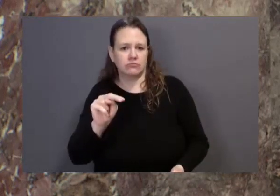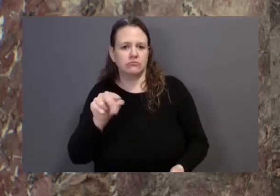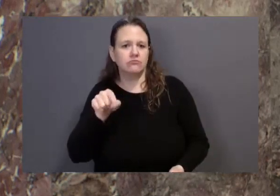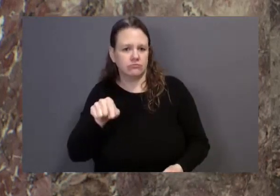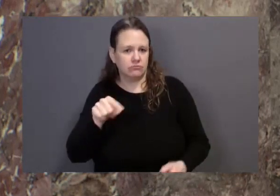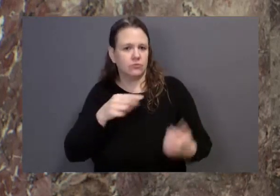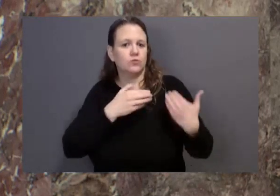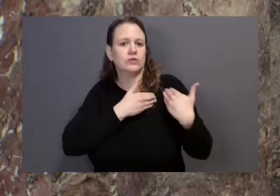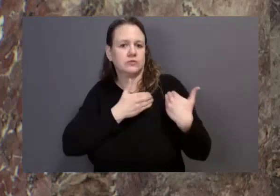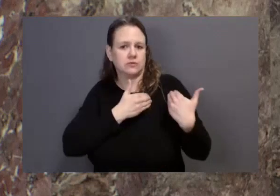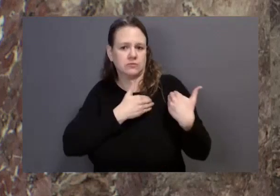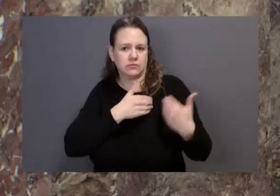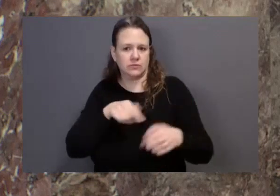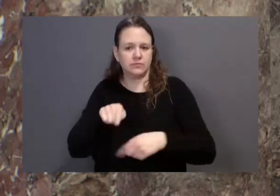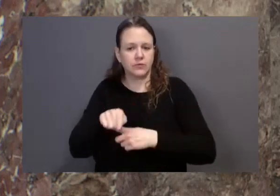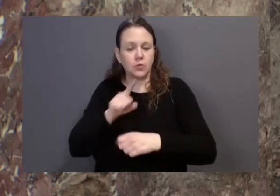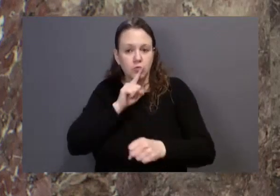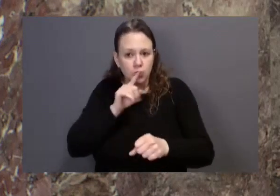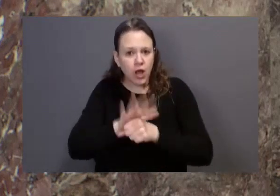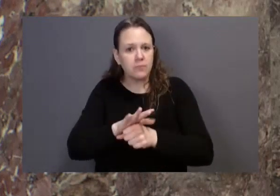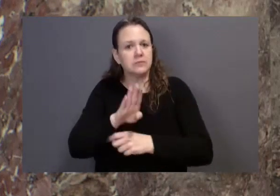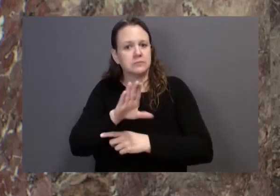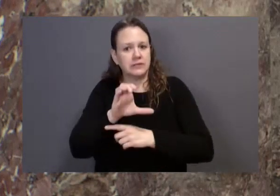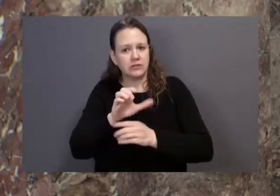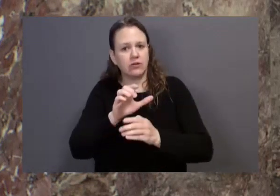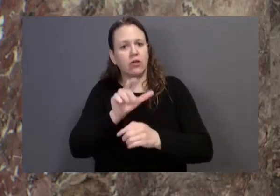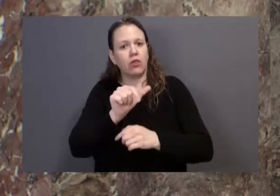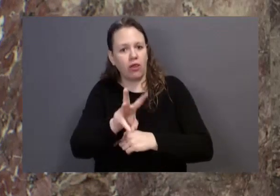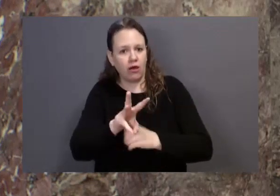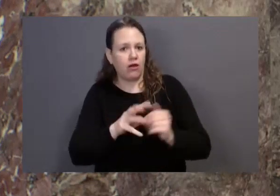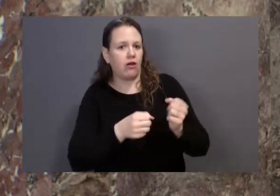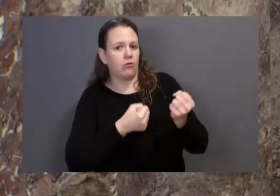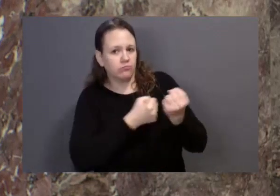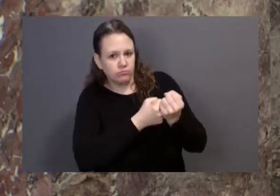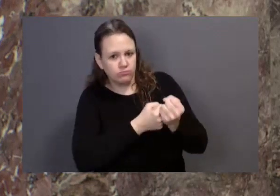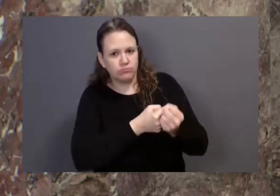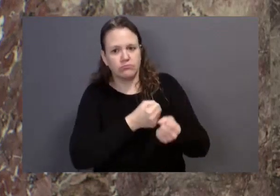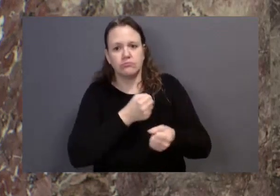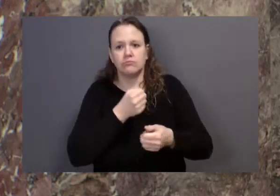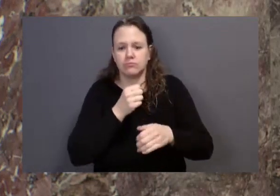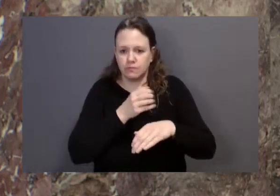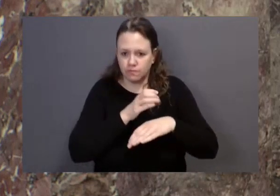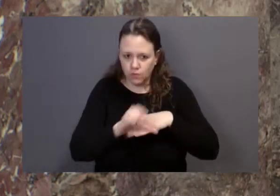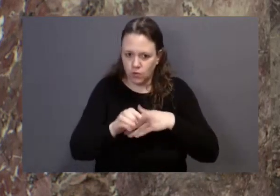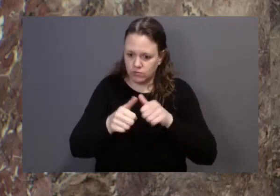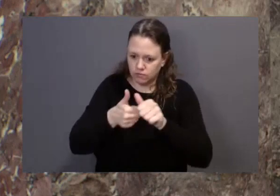is upheld, and the law of British Columbia is clear. Surrey will be policed by the Surrey Police Service.